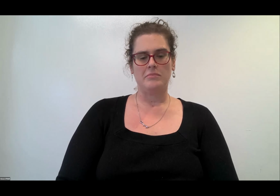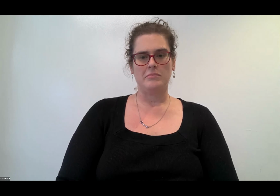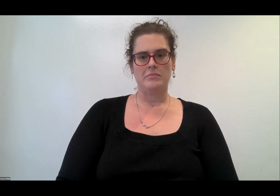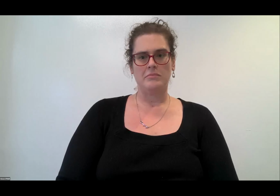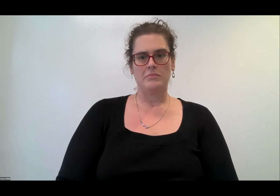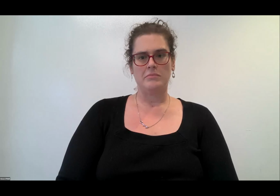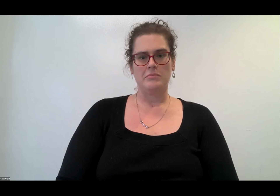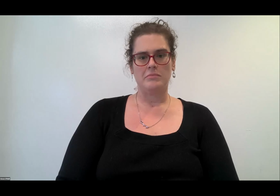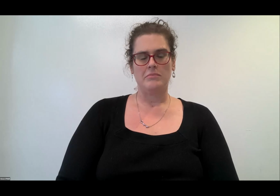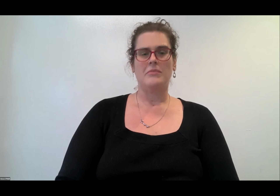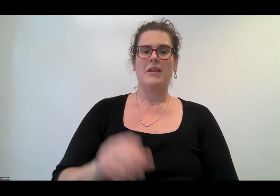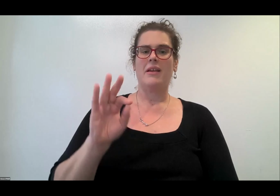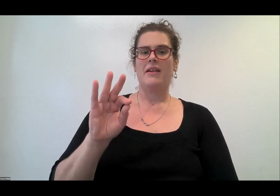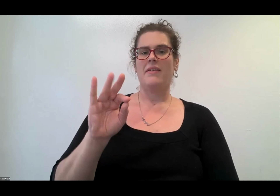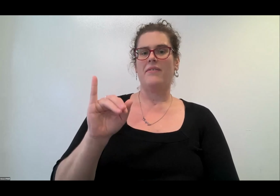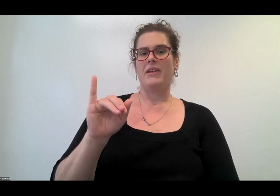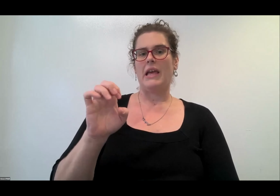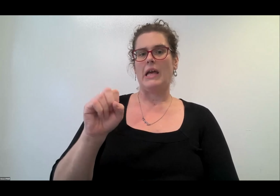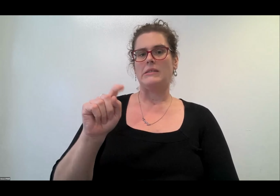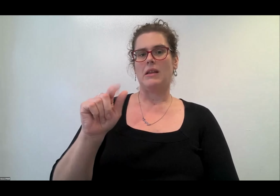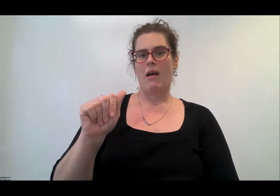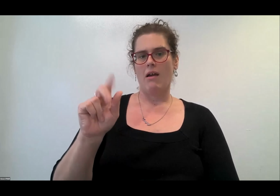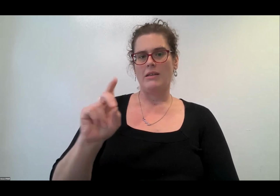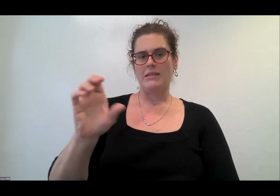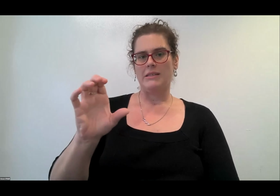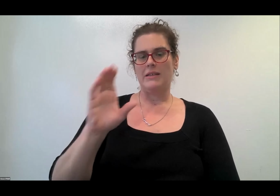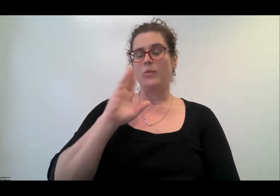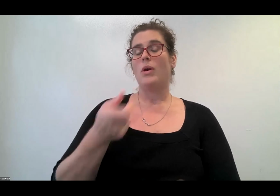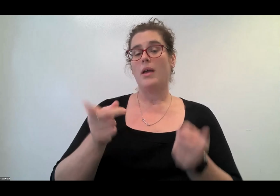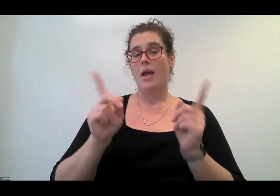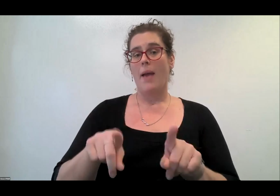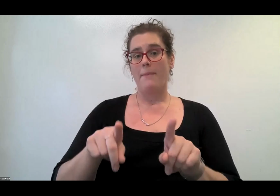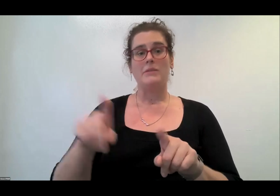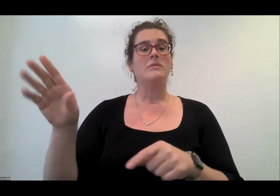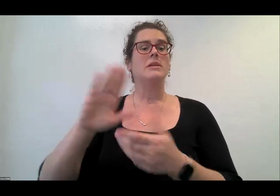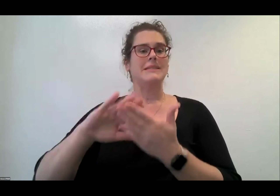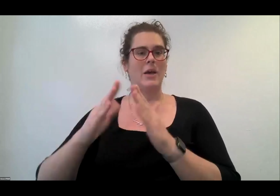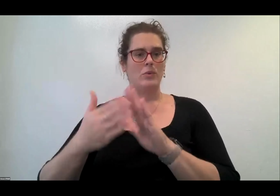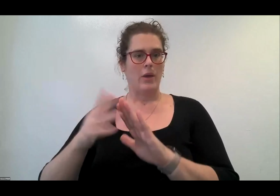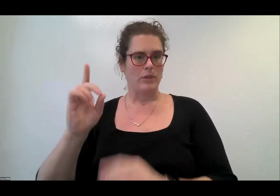Fiesta DC, and it will be occurring downtown.